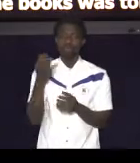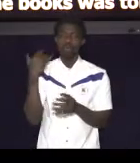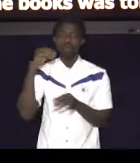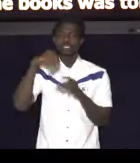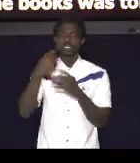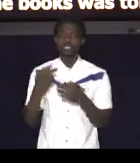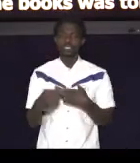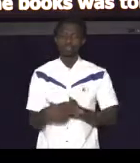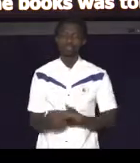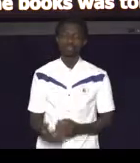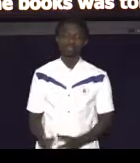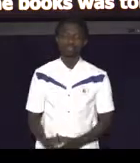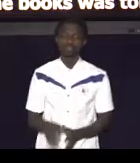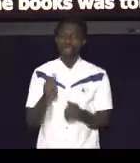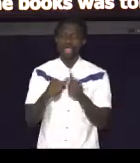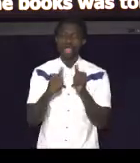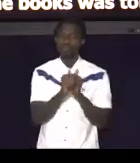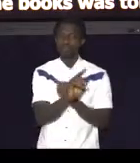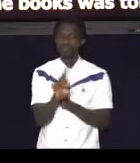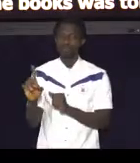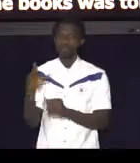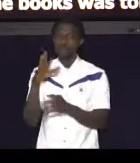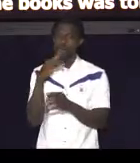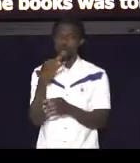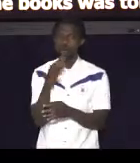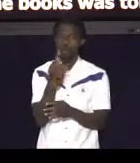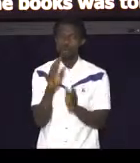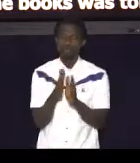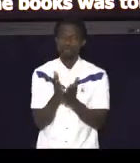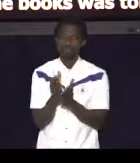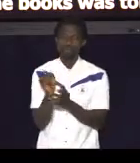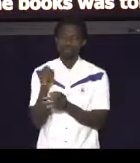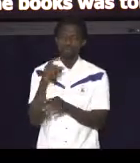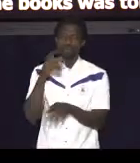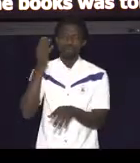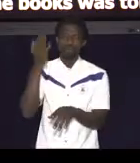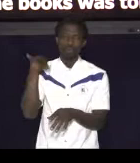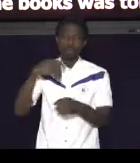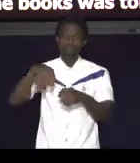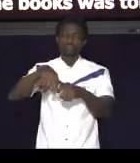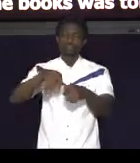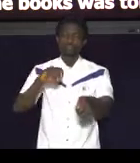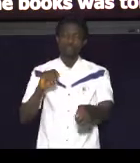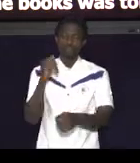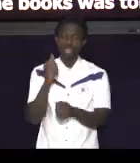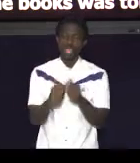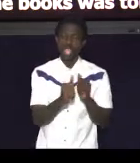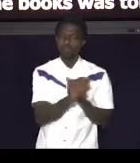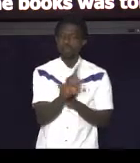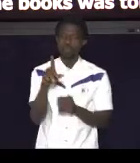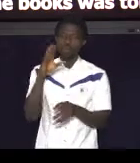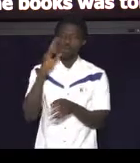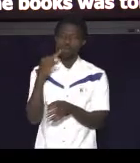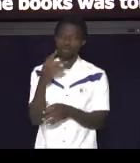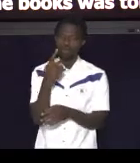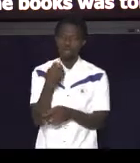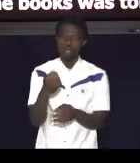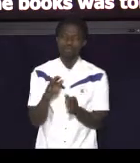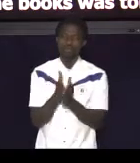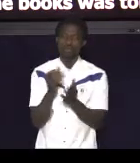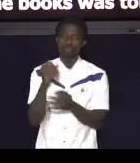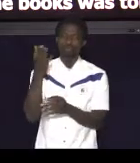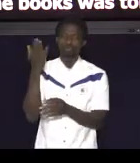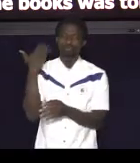room. Every one of the books was torn. Every one of the books was